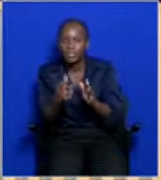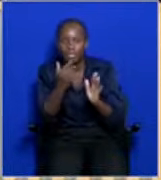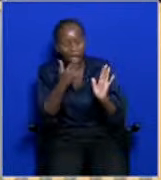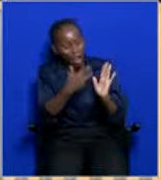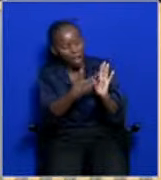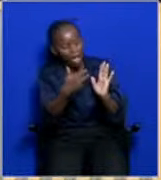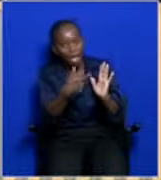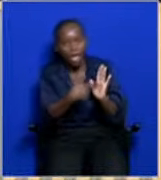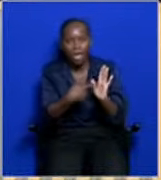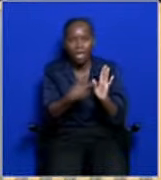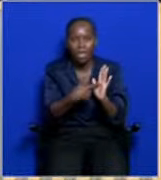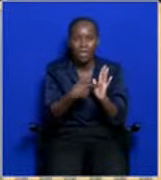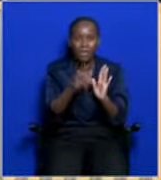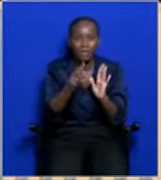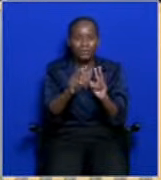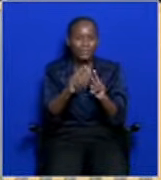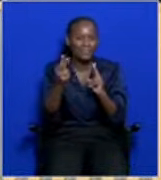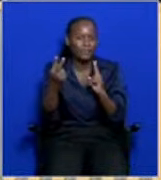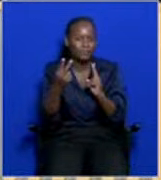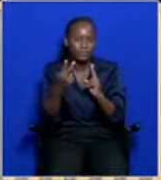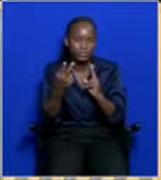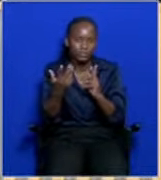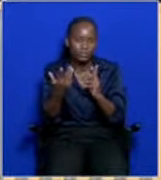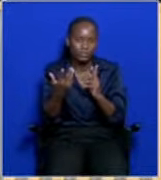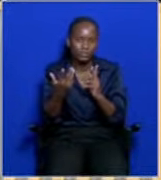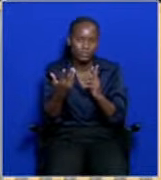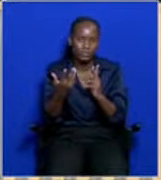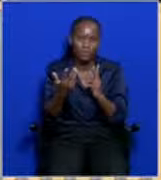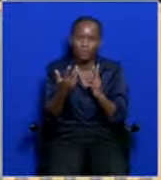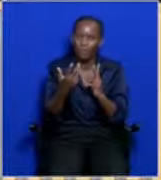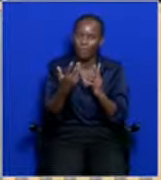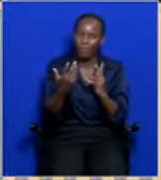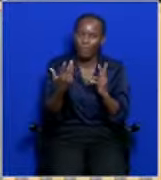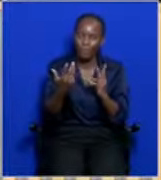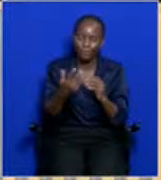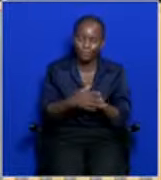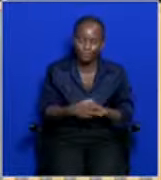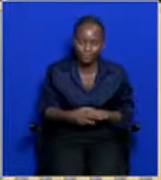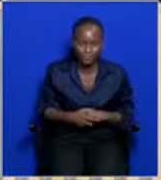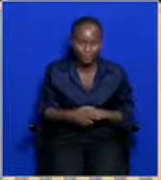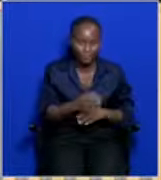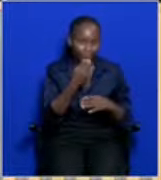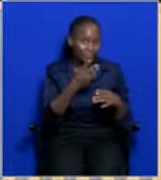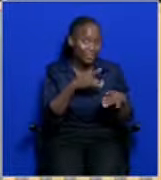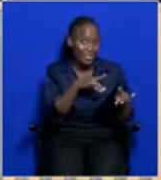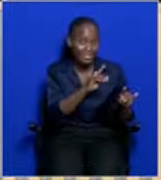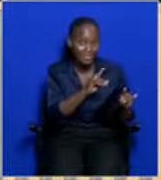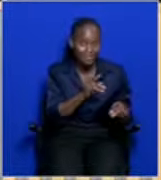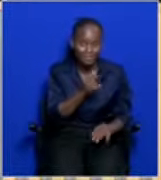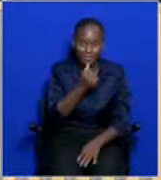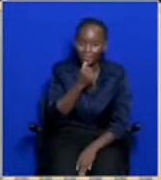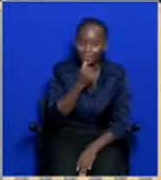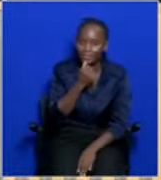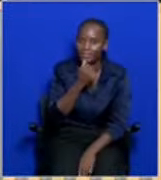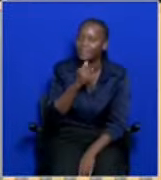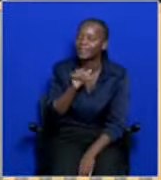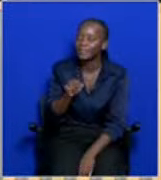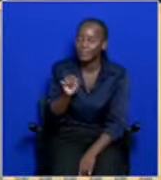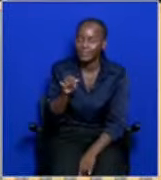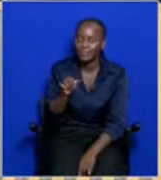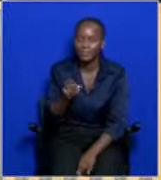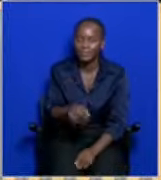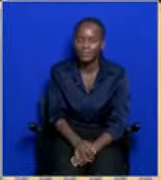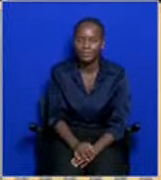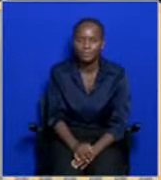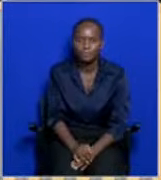It's acceptable to the chair, that's right. Well, the question was yours, ma'am, so, and the chair, of course. Right. That is the